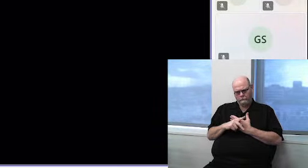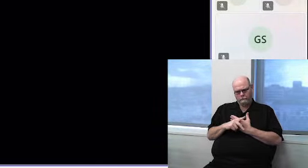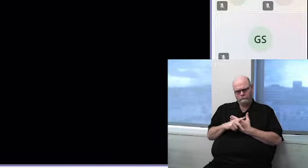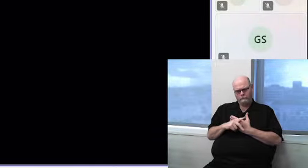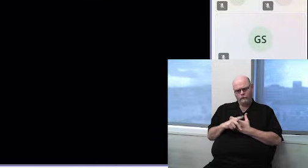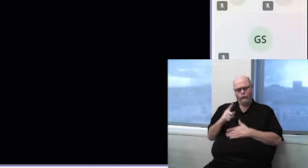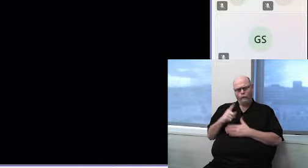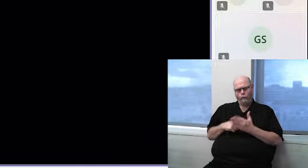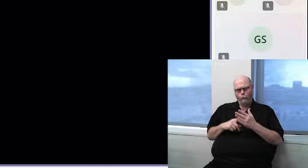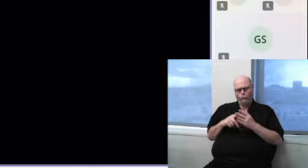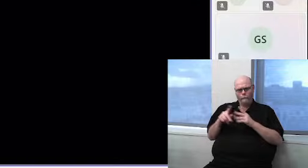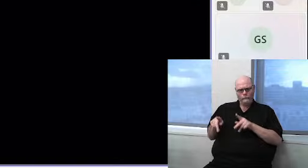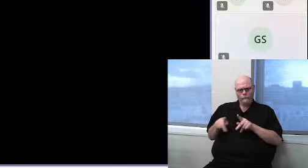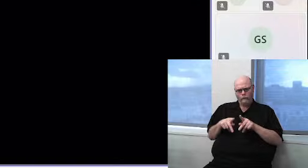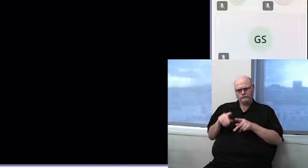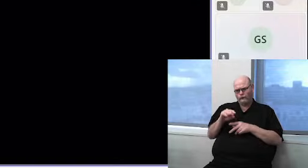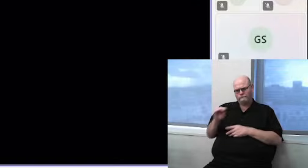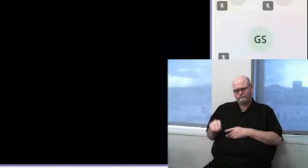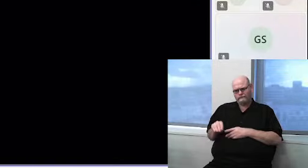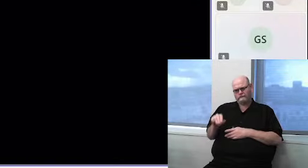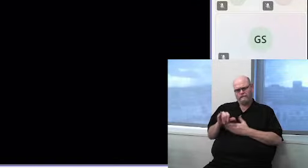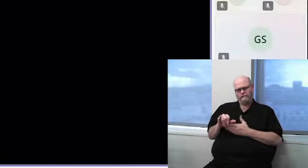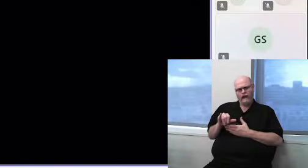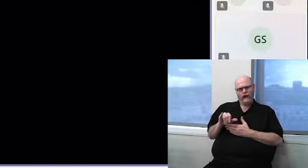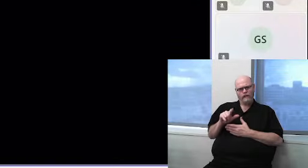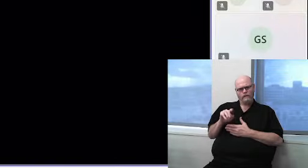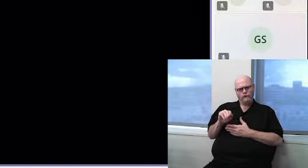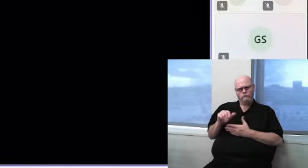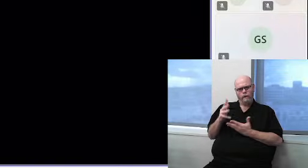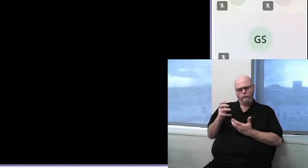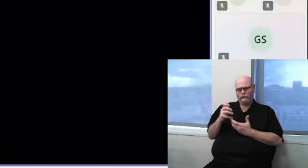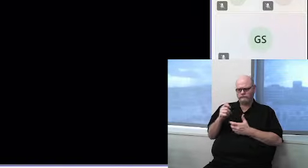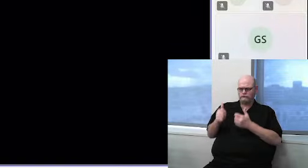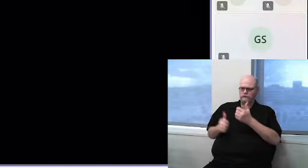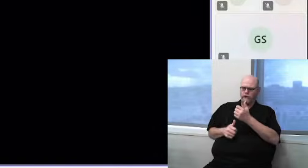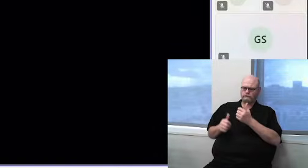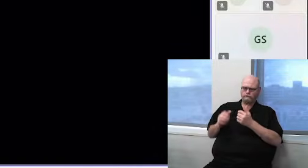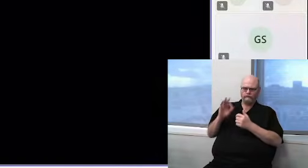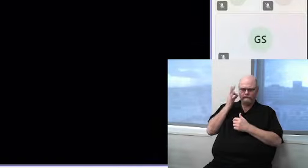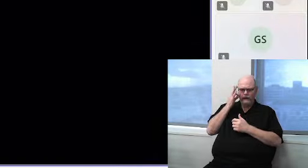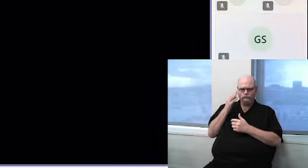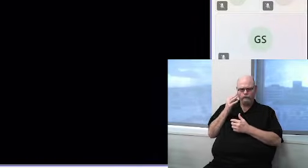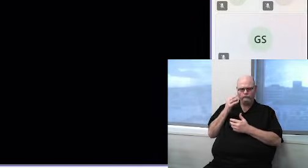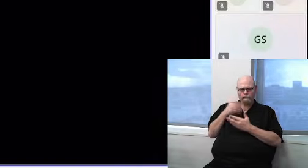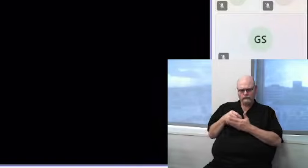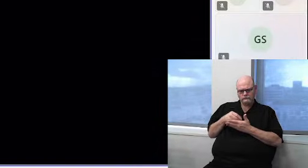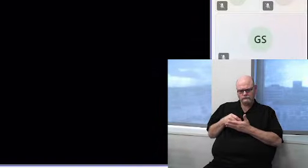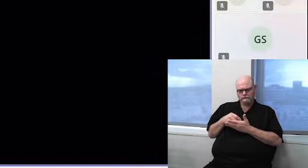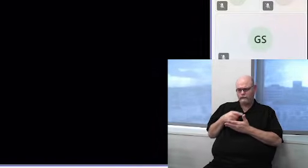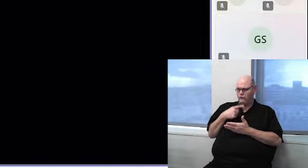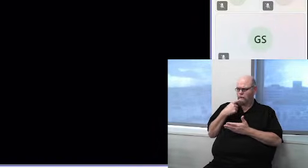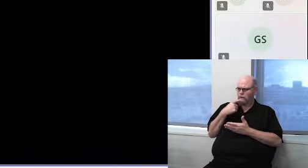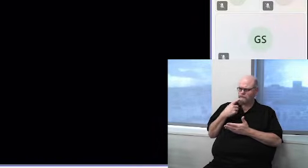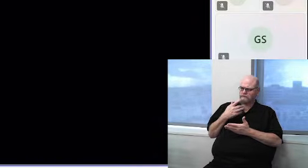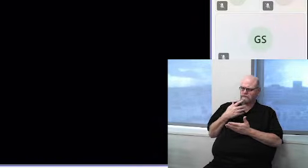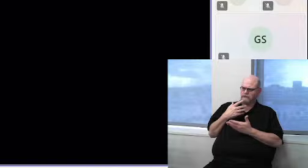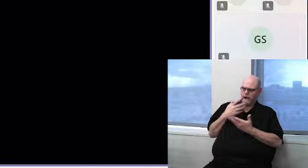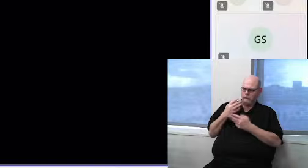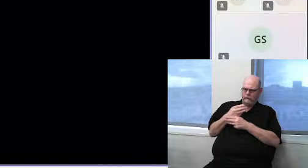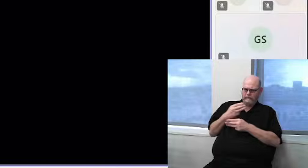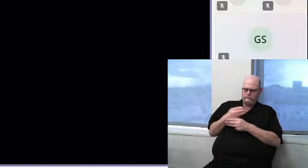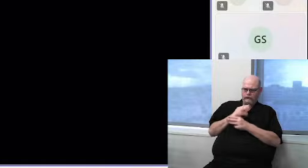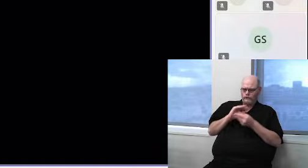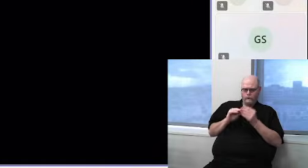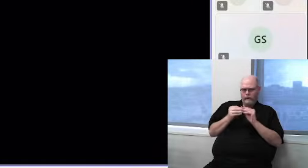program, what proportion is LUMA pursuing to have obligated by federal funds? When you're asking proportion, you're looking